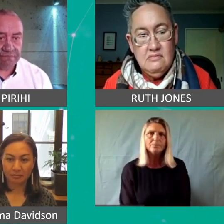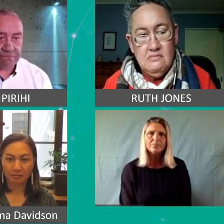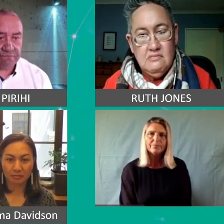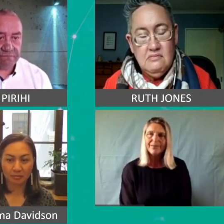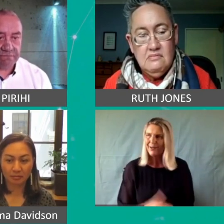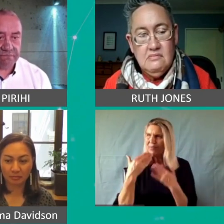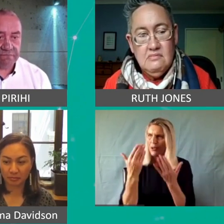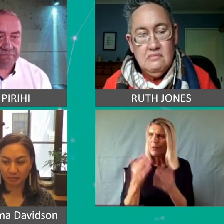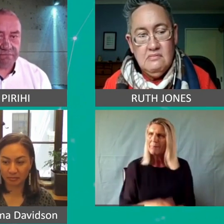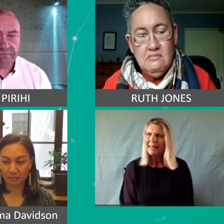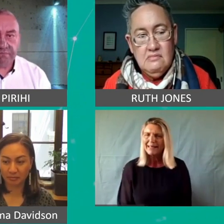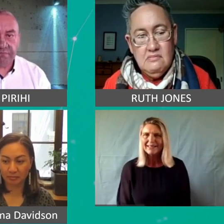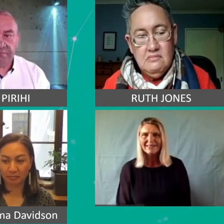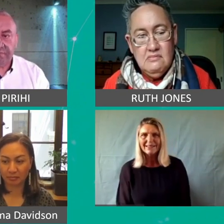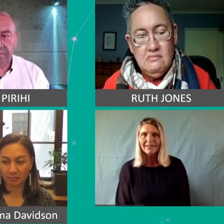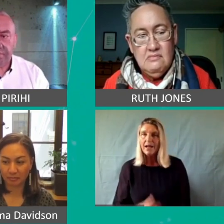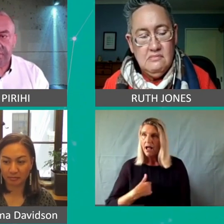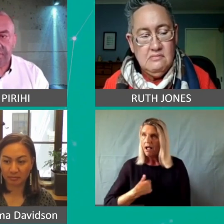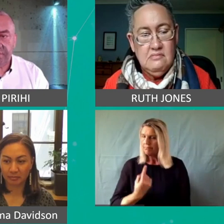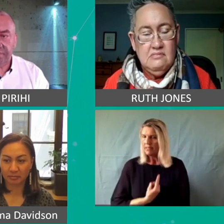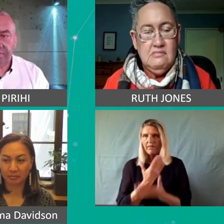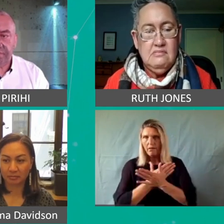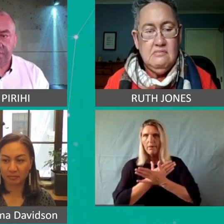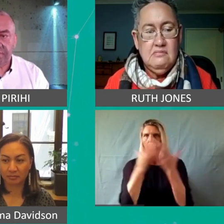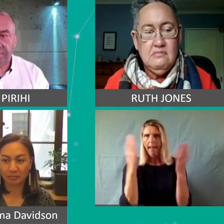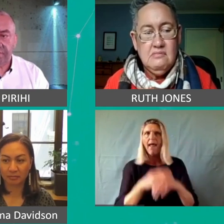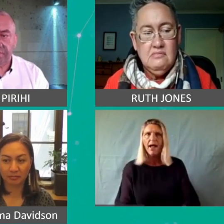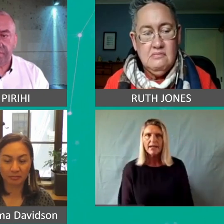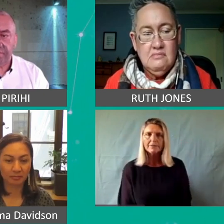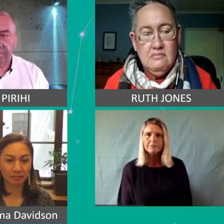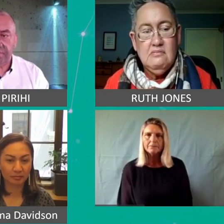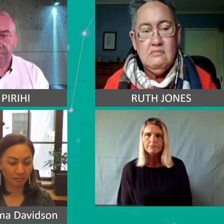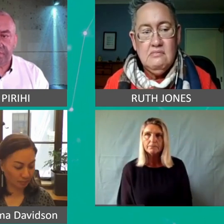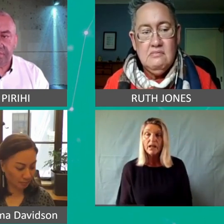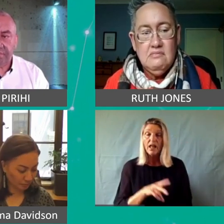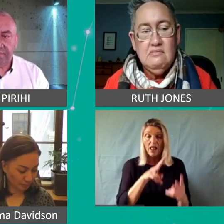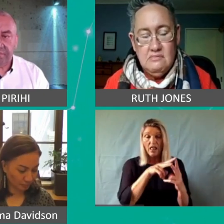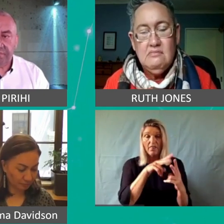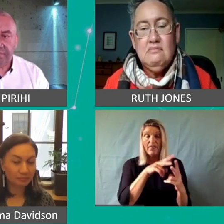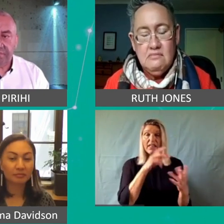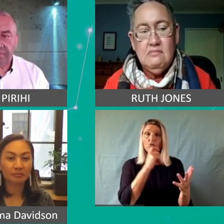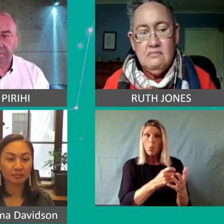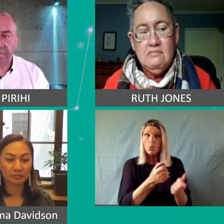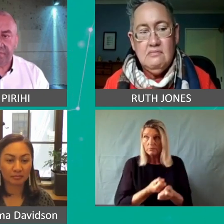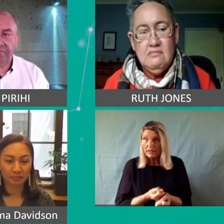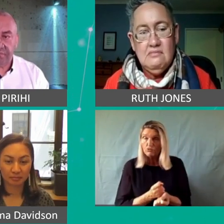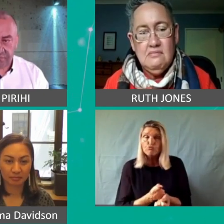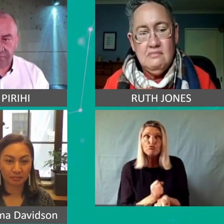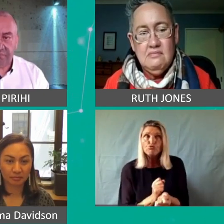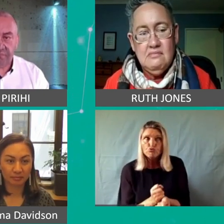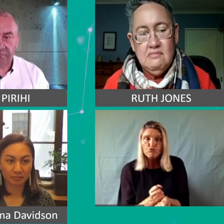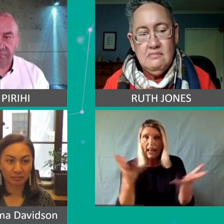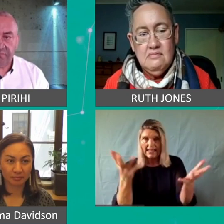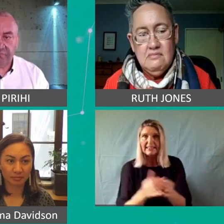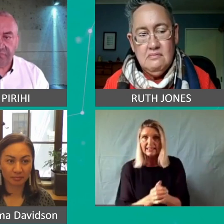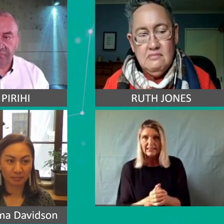Thanks, Hemi. So I'm really clear that releasing these reports today is an